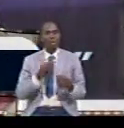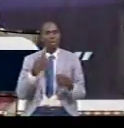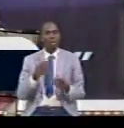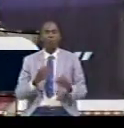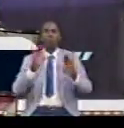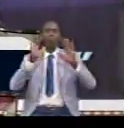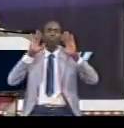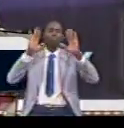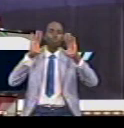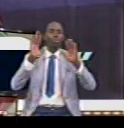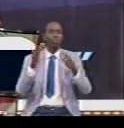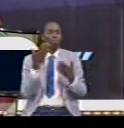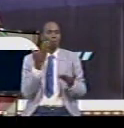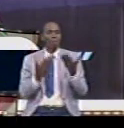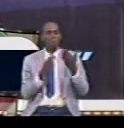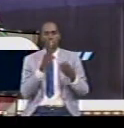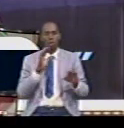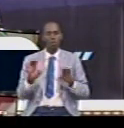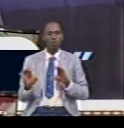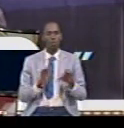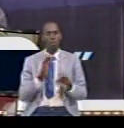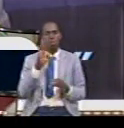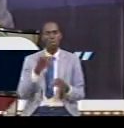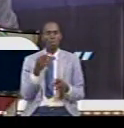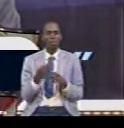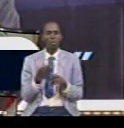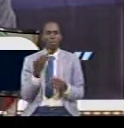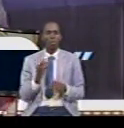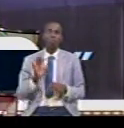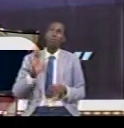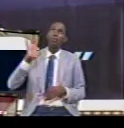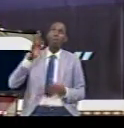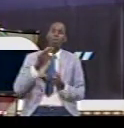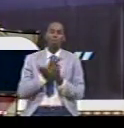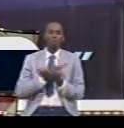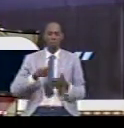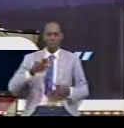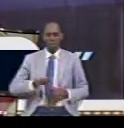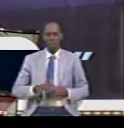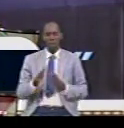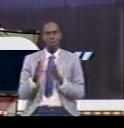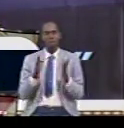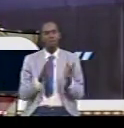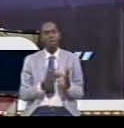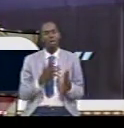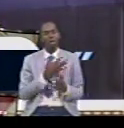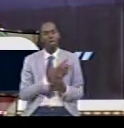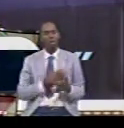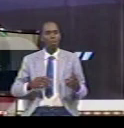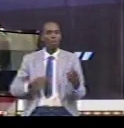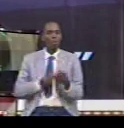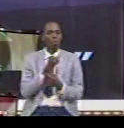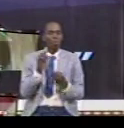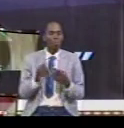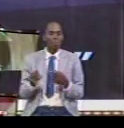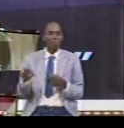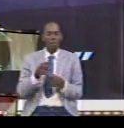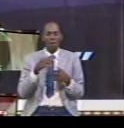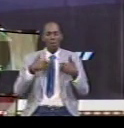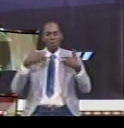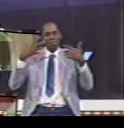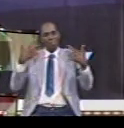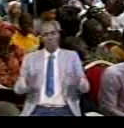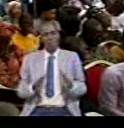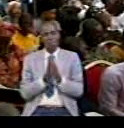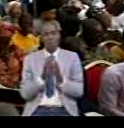and wonders may be done by the name of thy holy child Jesus. And when they had prayed, like